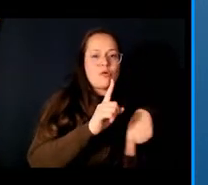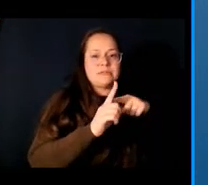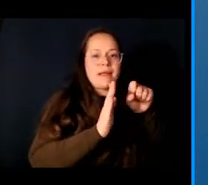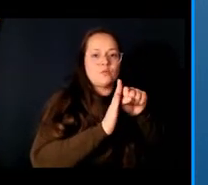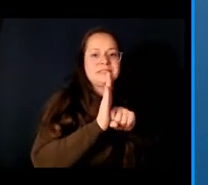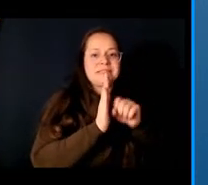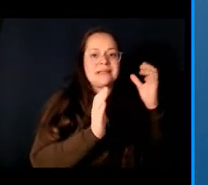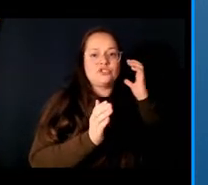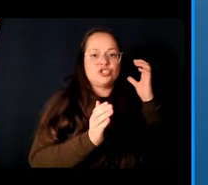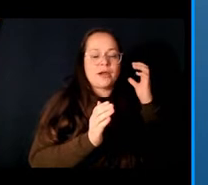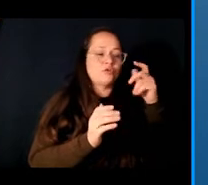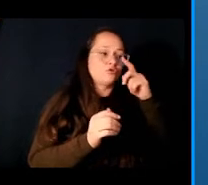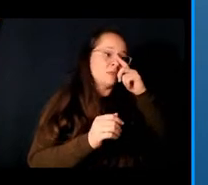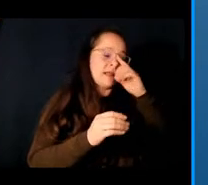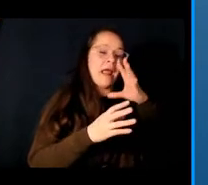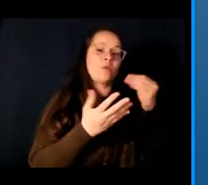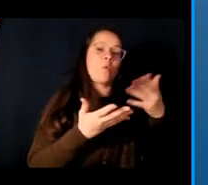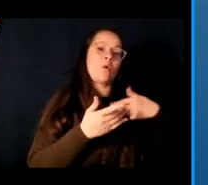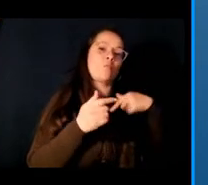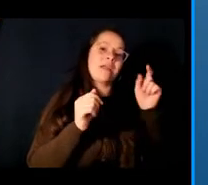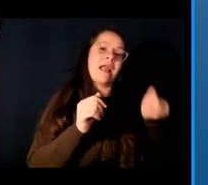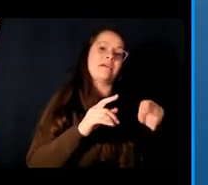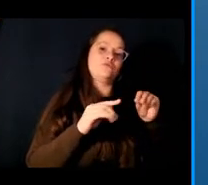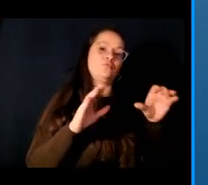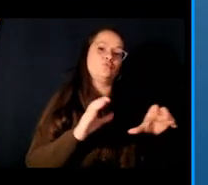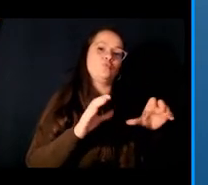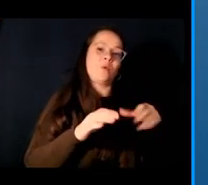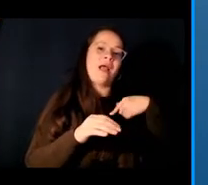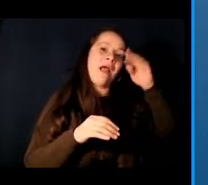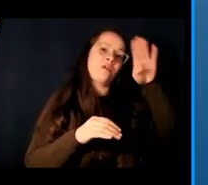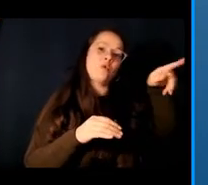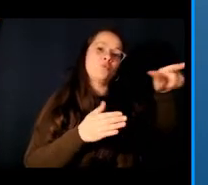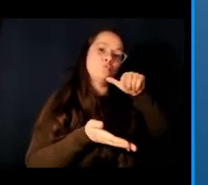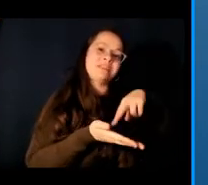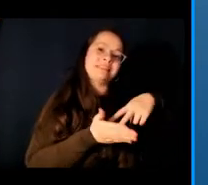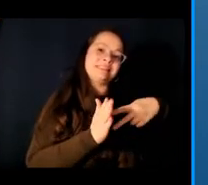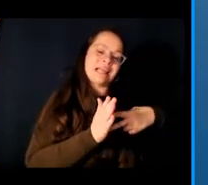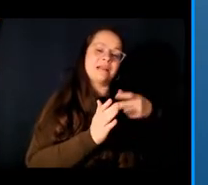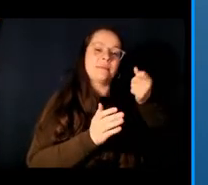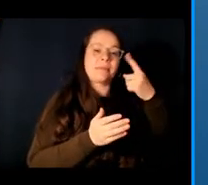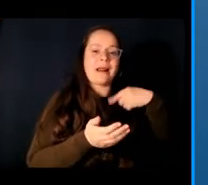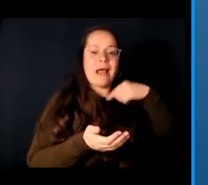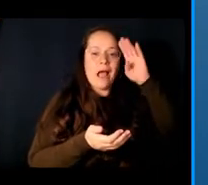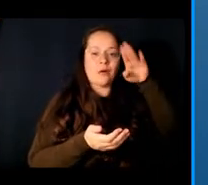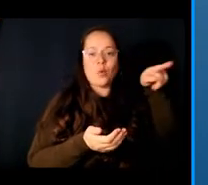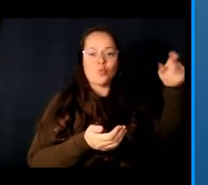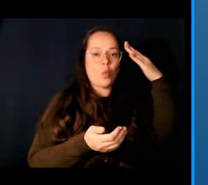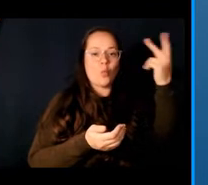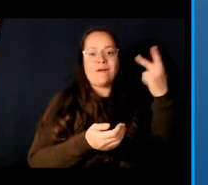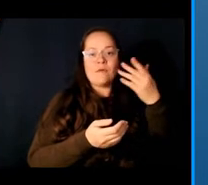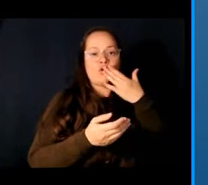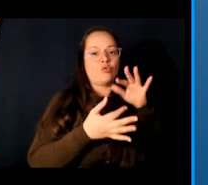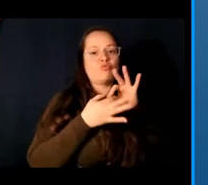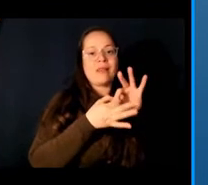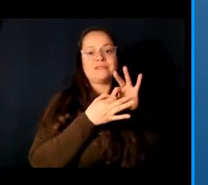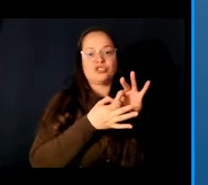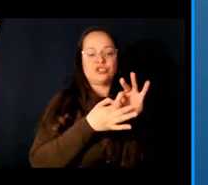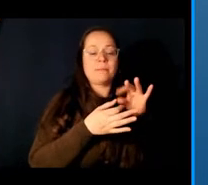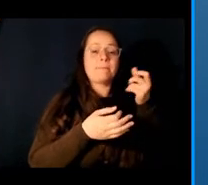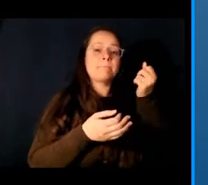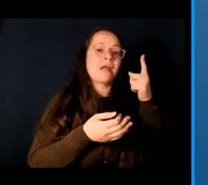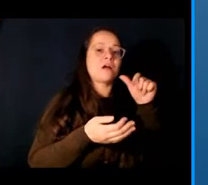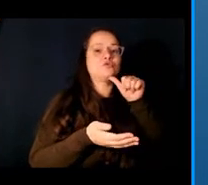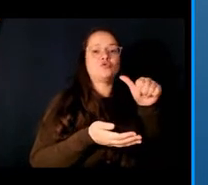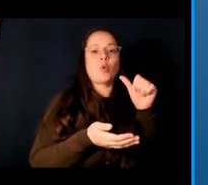chairs uh and and what we have to do I know you didn't intend it this way because you know I know you and I have a great relationship Frank but